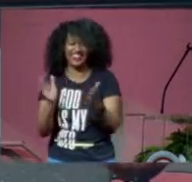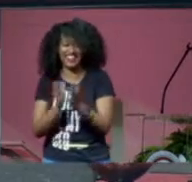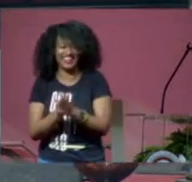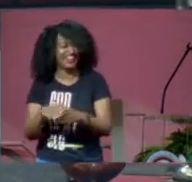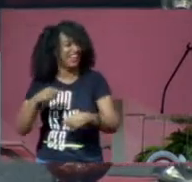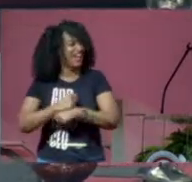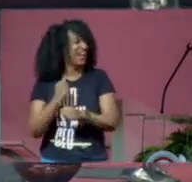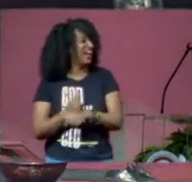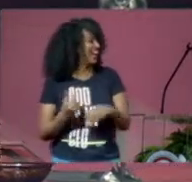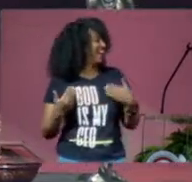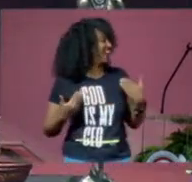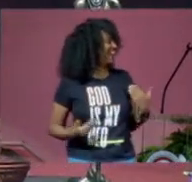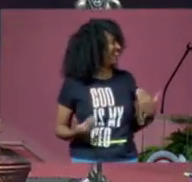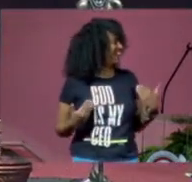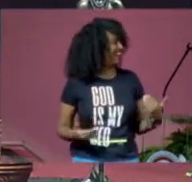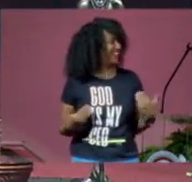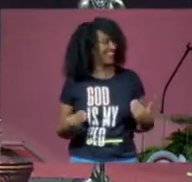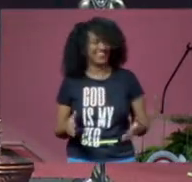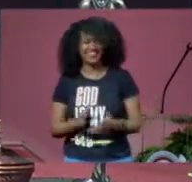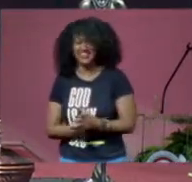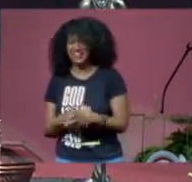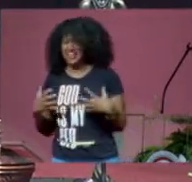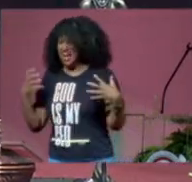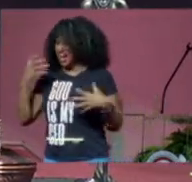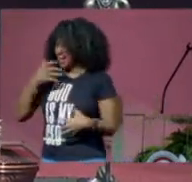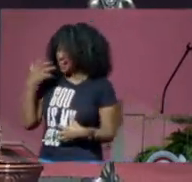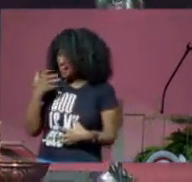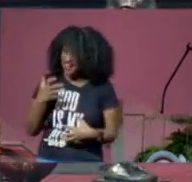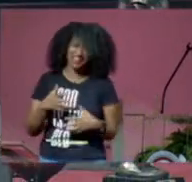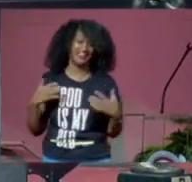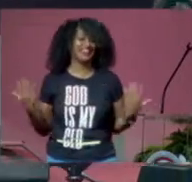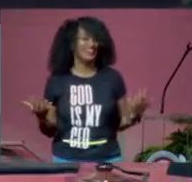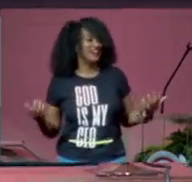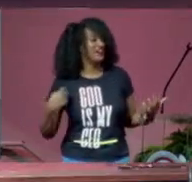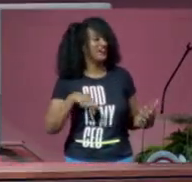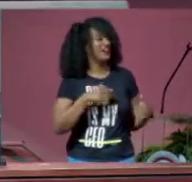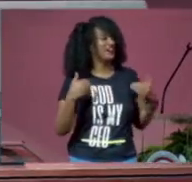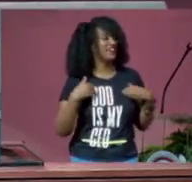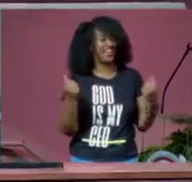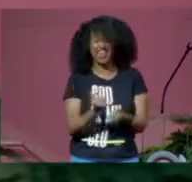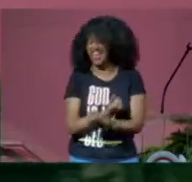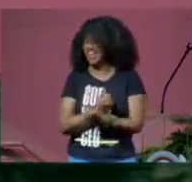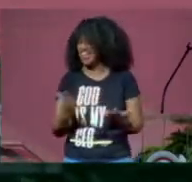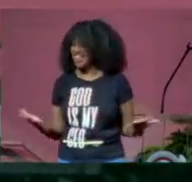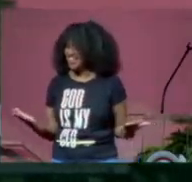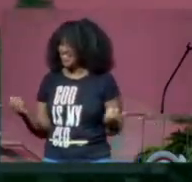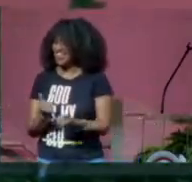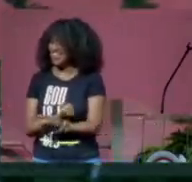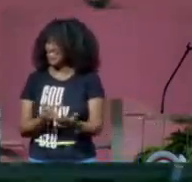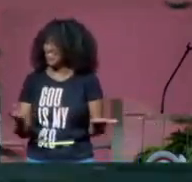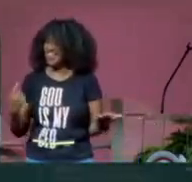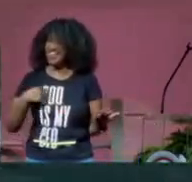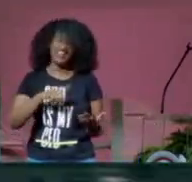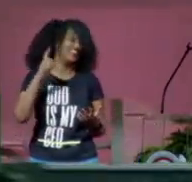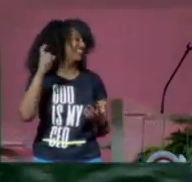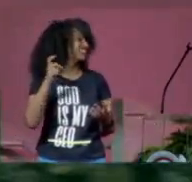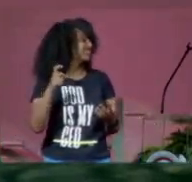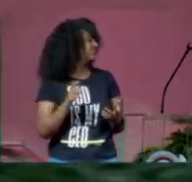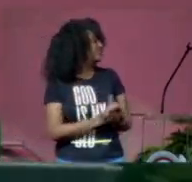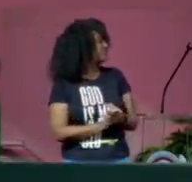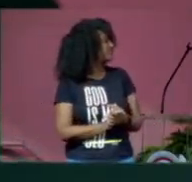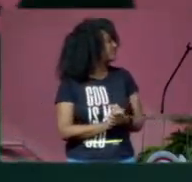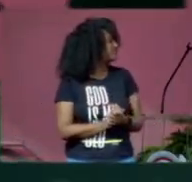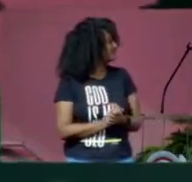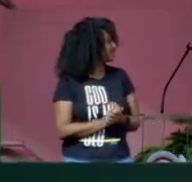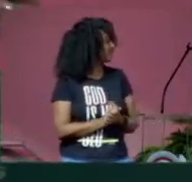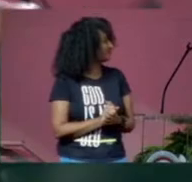on. Hallelujah. But we got everything. Hallelujah. Everything that we need. Let me go ahead and grab this.